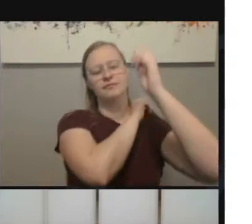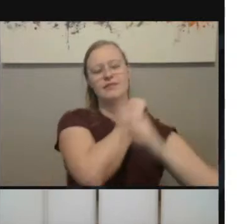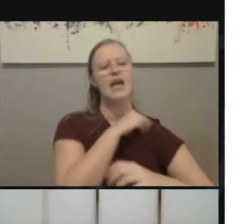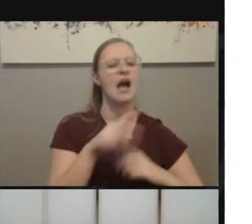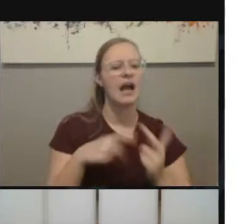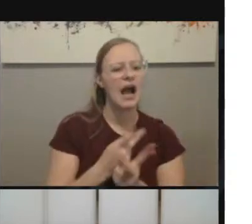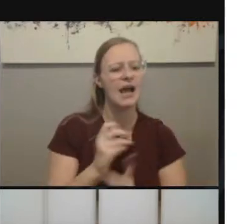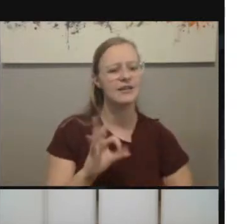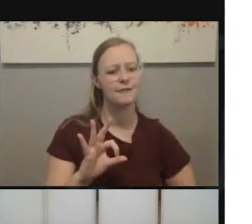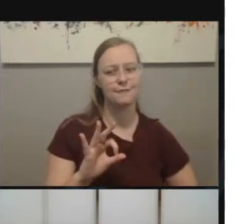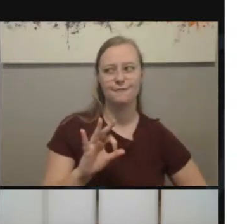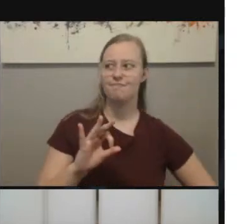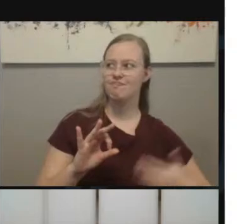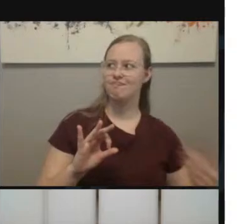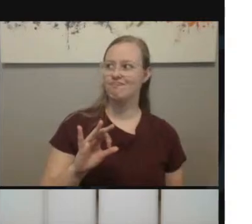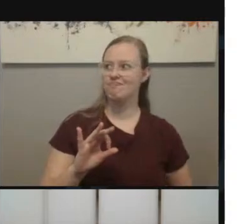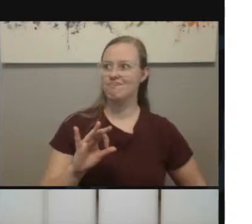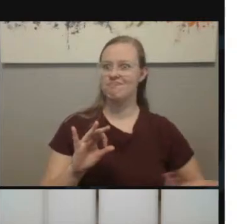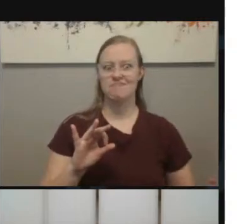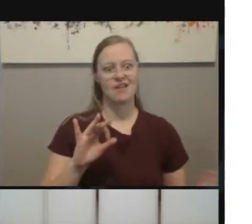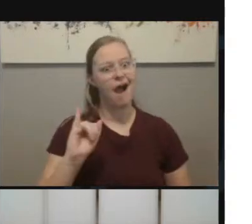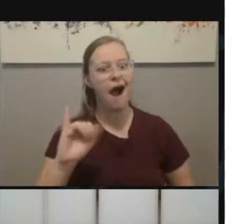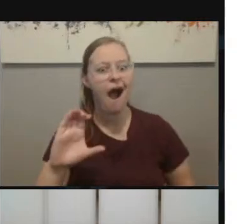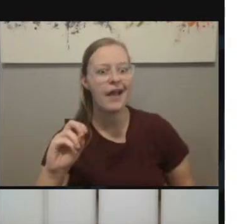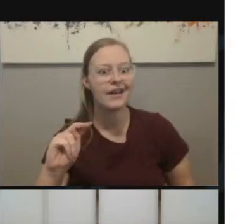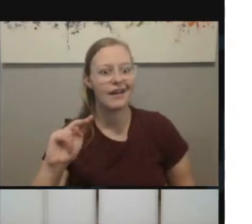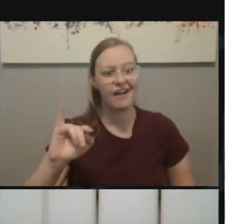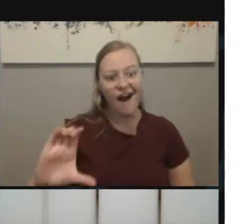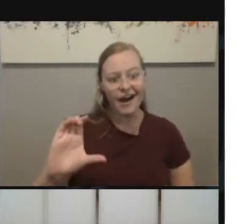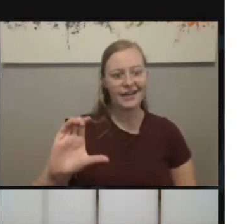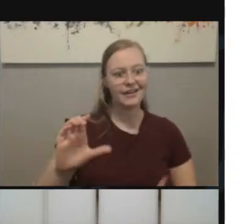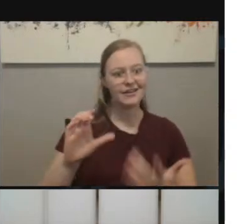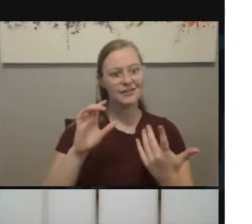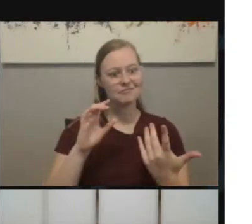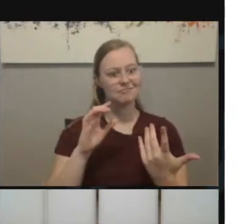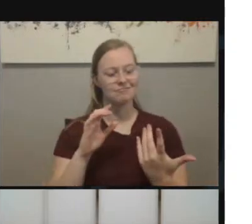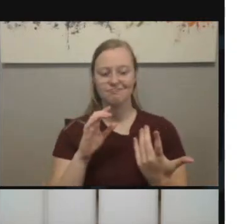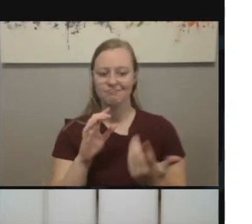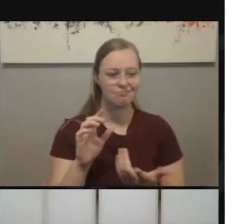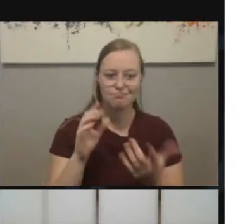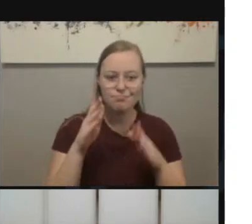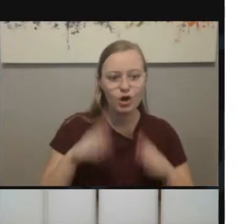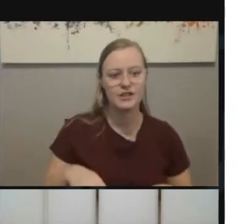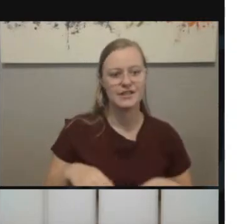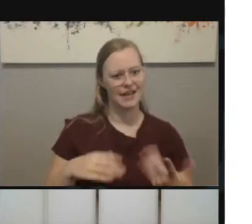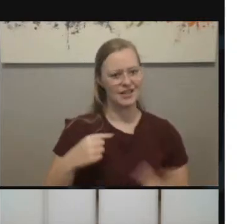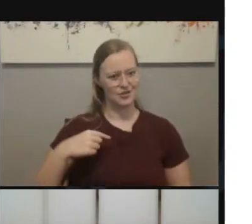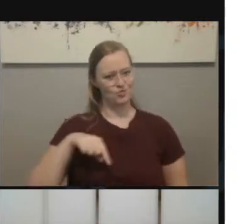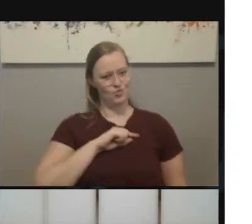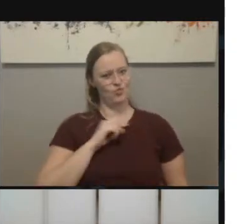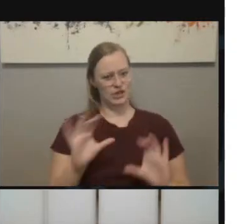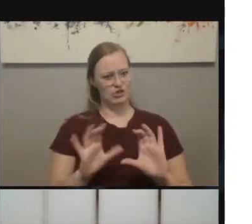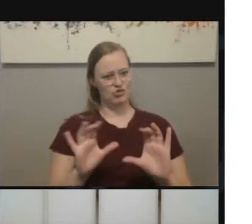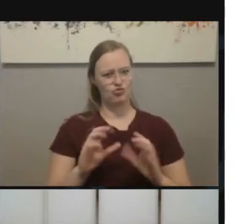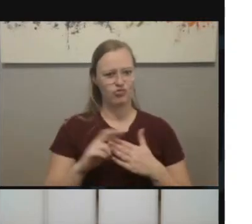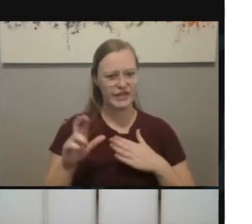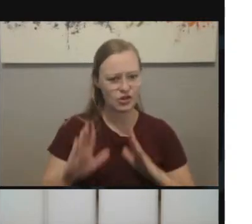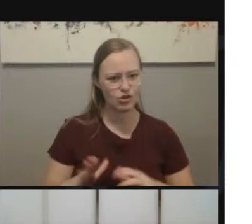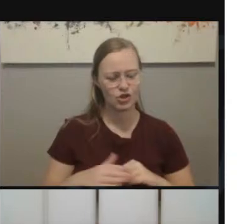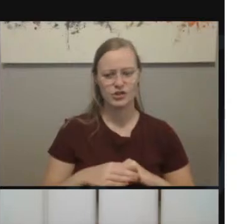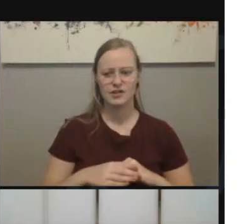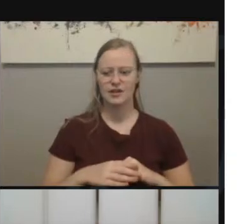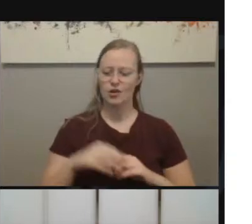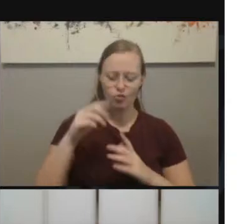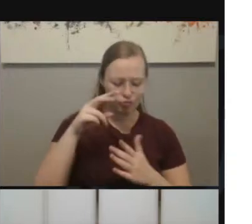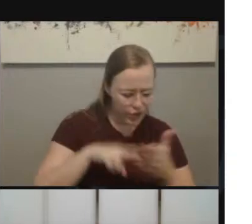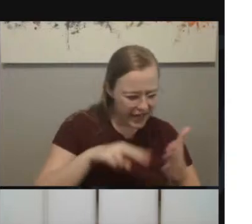iconic figure of what it is that we researchers do, peering into documents, reading as deeply as we